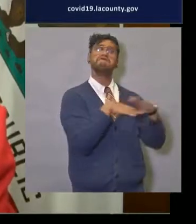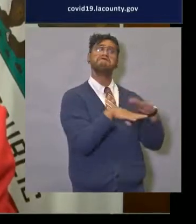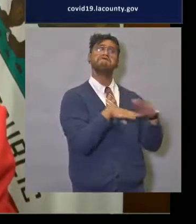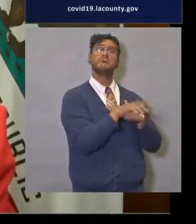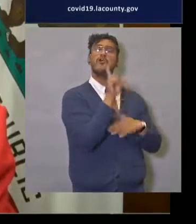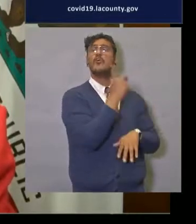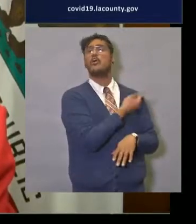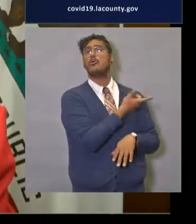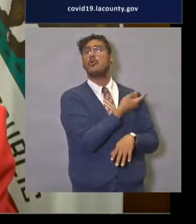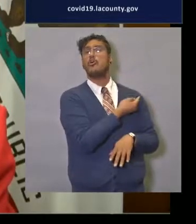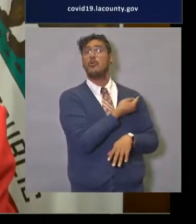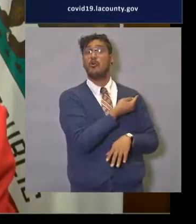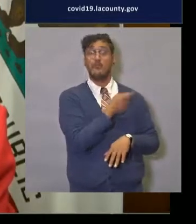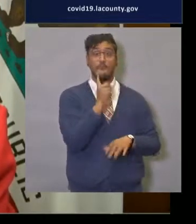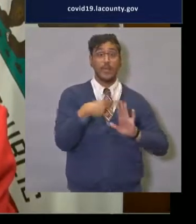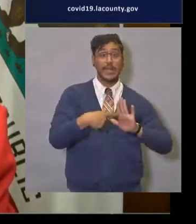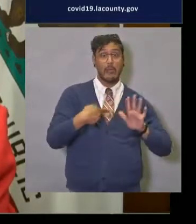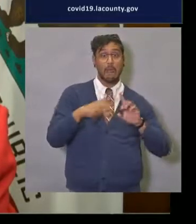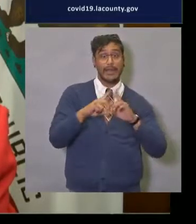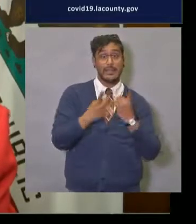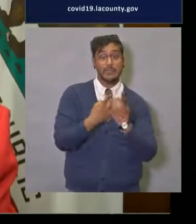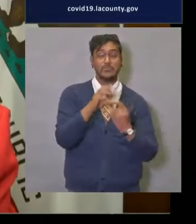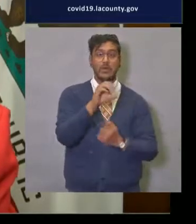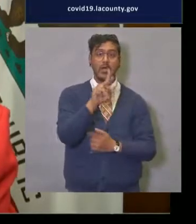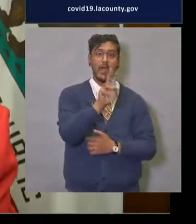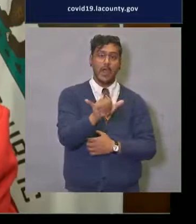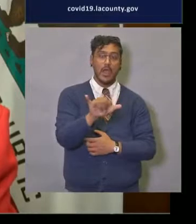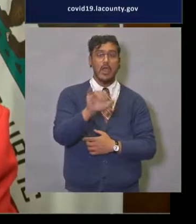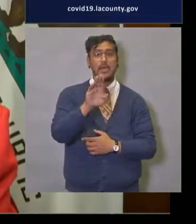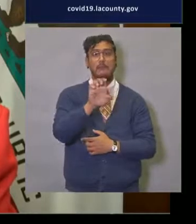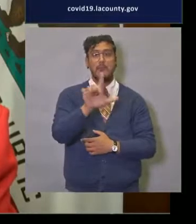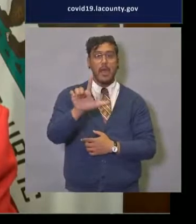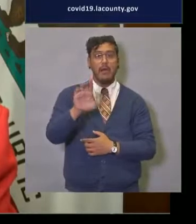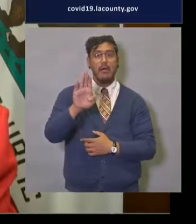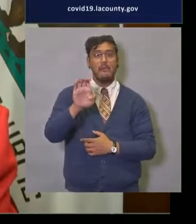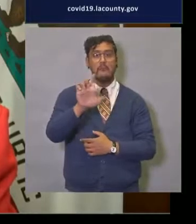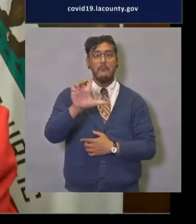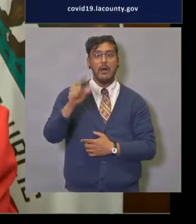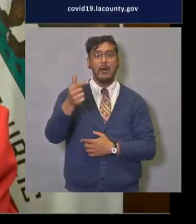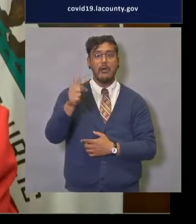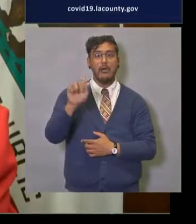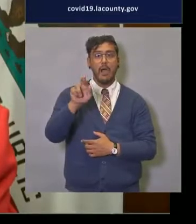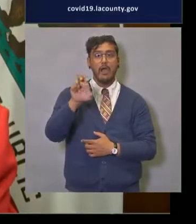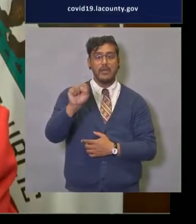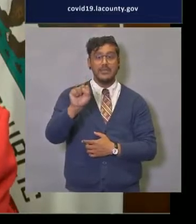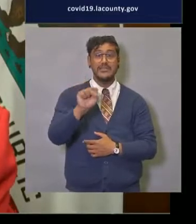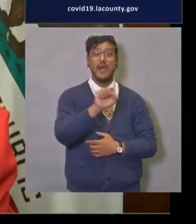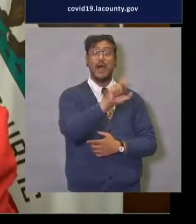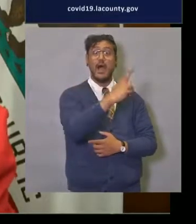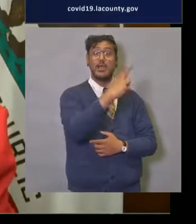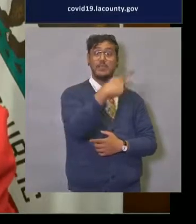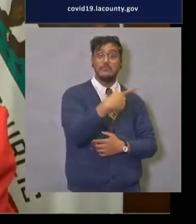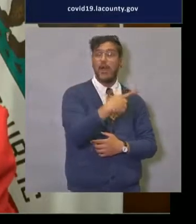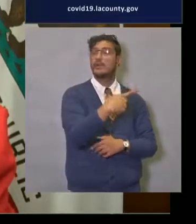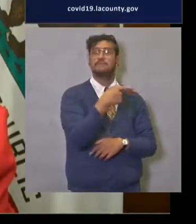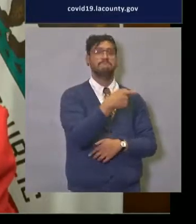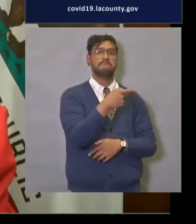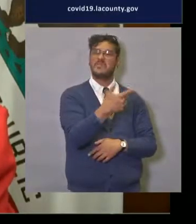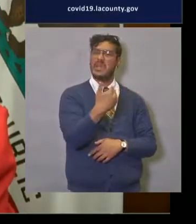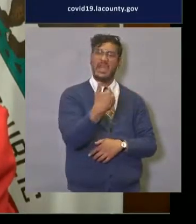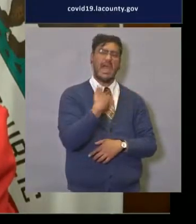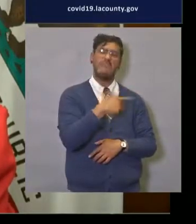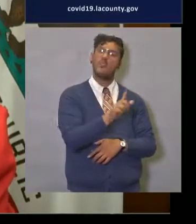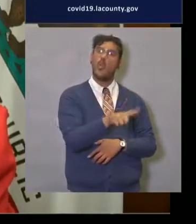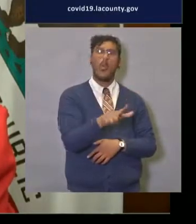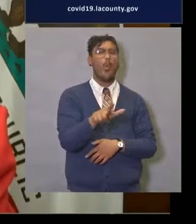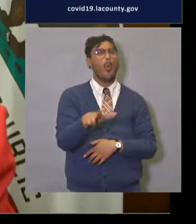alone, the cities of Cudahy, Bell Gardens, and Huntington Park, and in the Southeast have some of the lowest vaccination rates in the